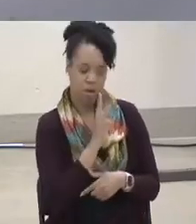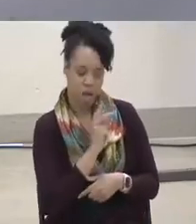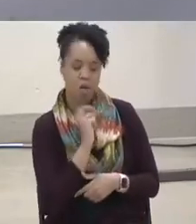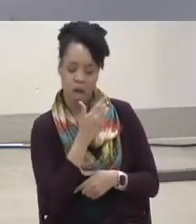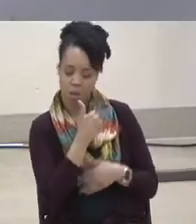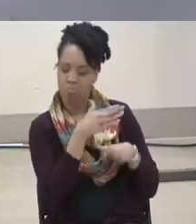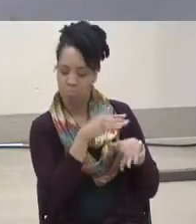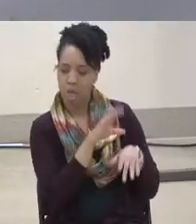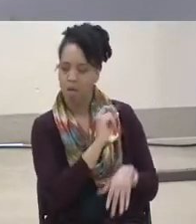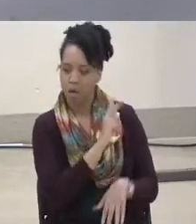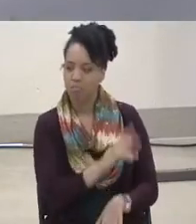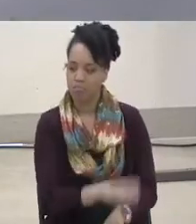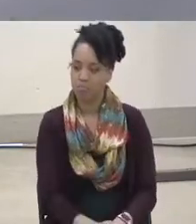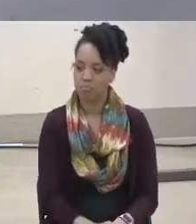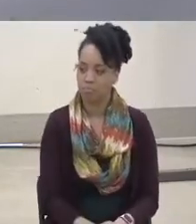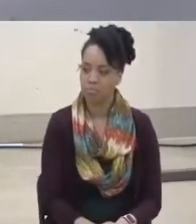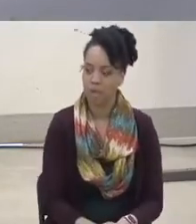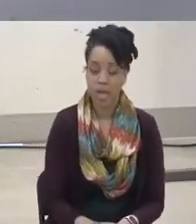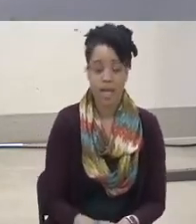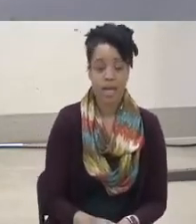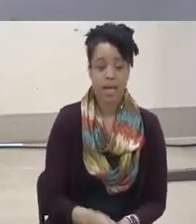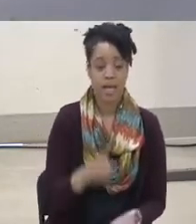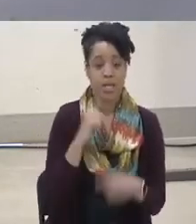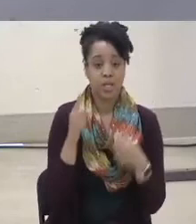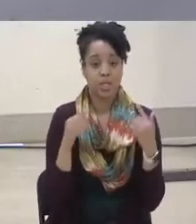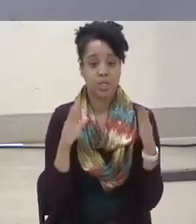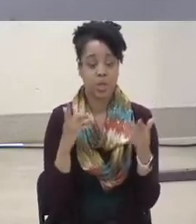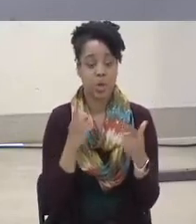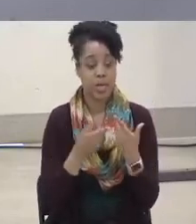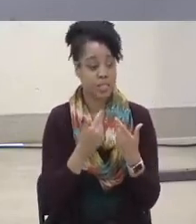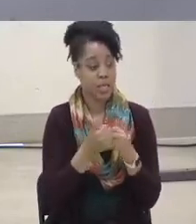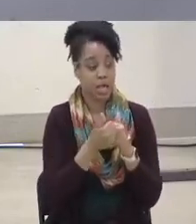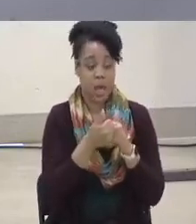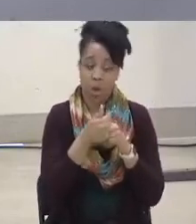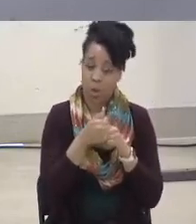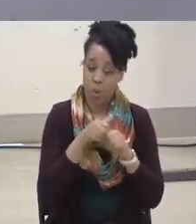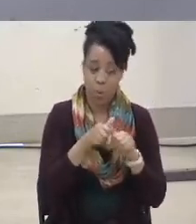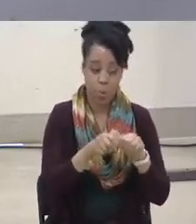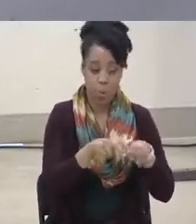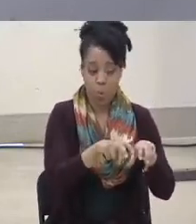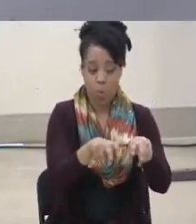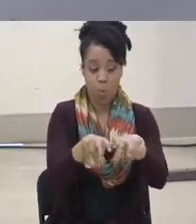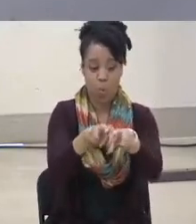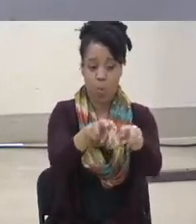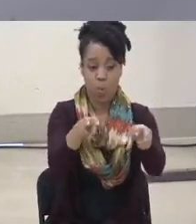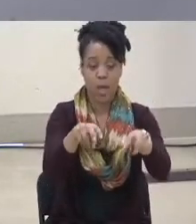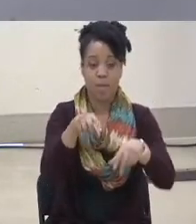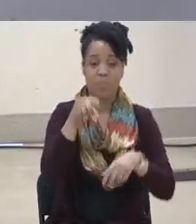ahead. Y Go Dios le ahead. dijo, okay. And as he went along, Pues vete si quieres. his